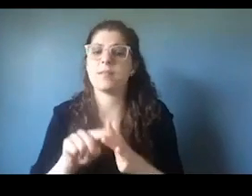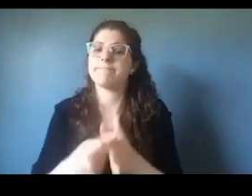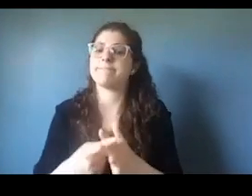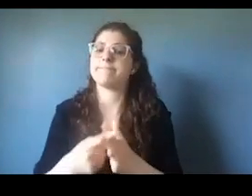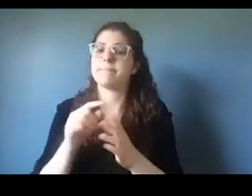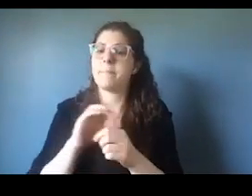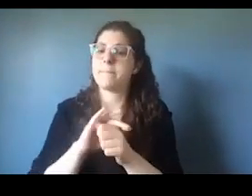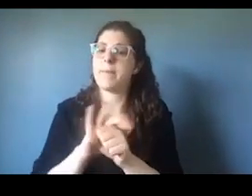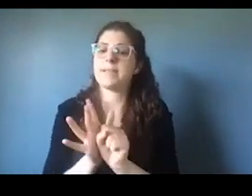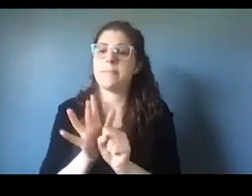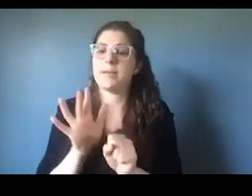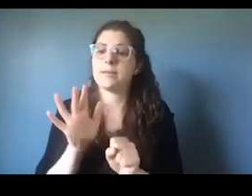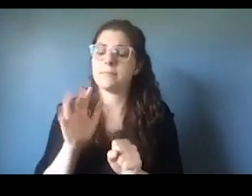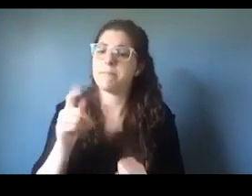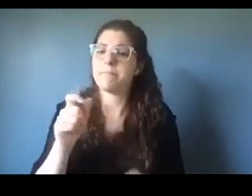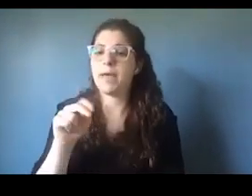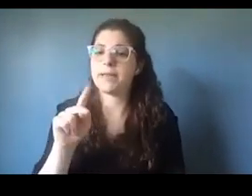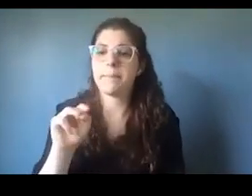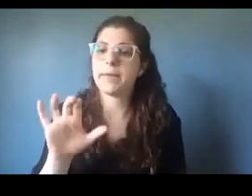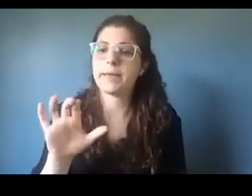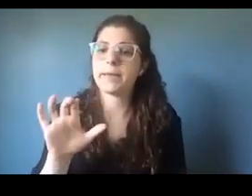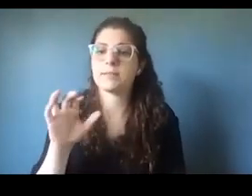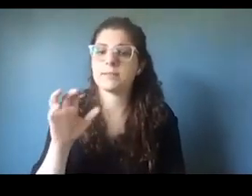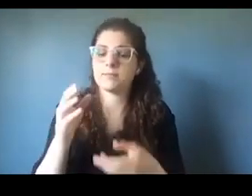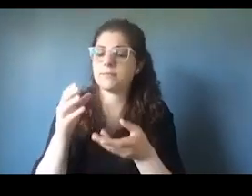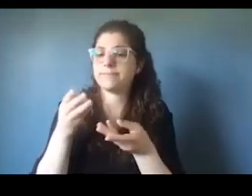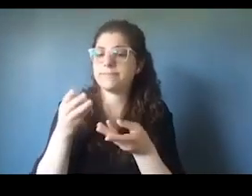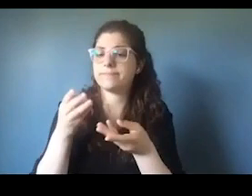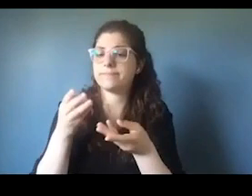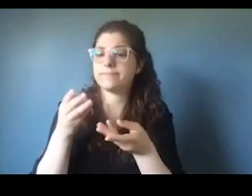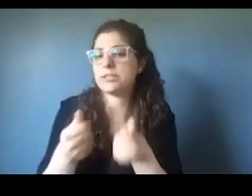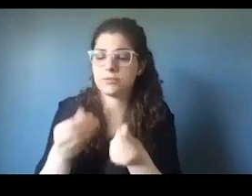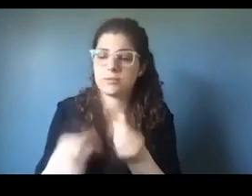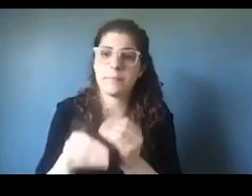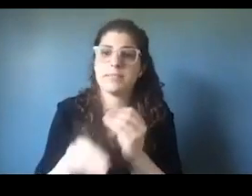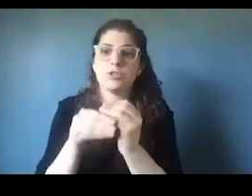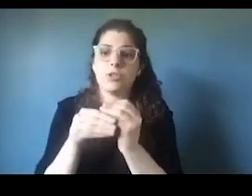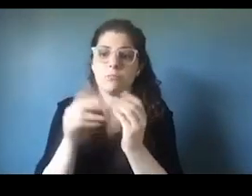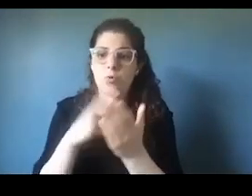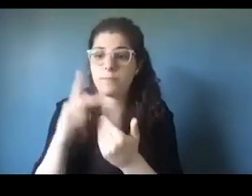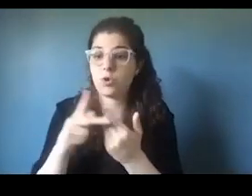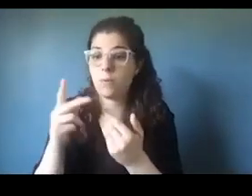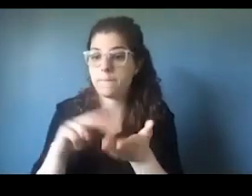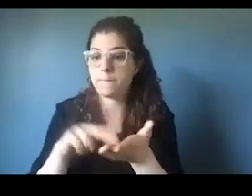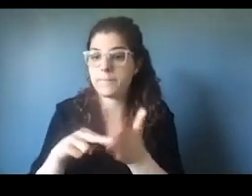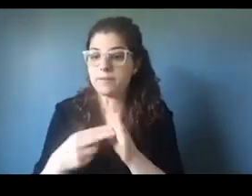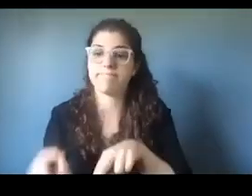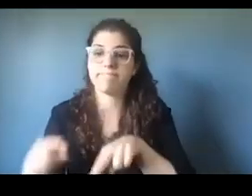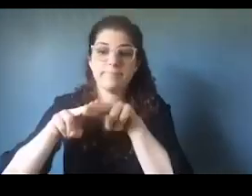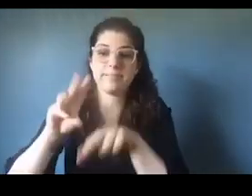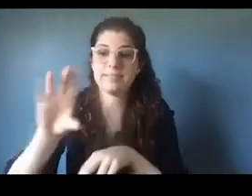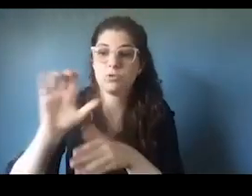unemployment compensation program, which increases payments by $600 per week. So remember in the Great